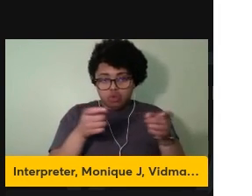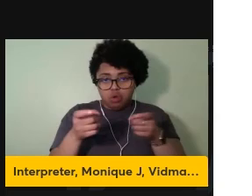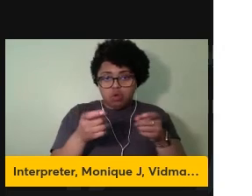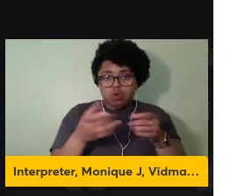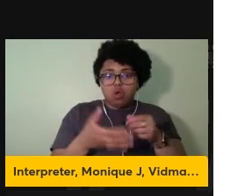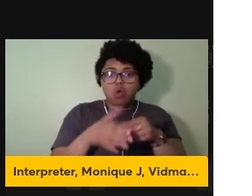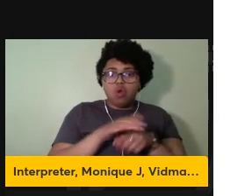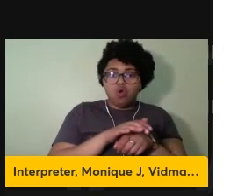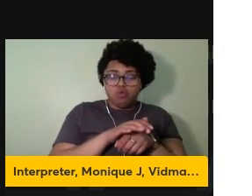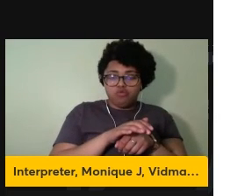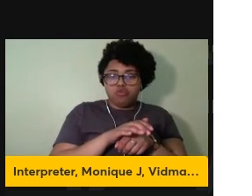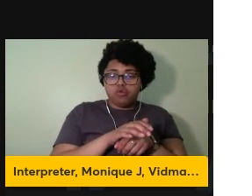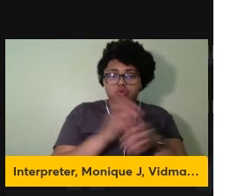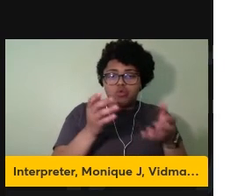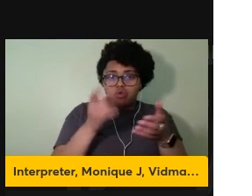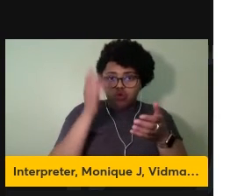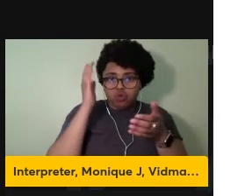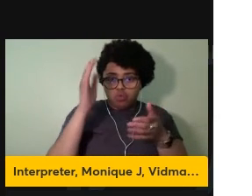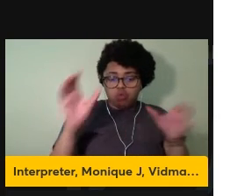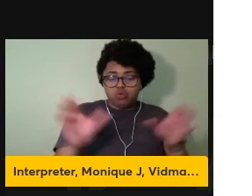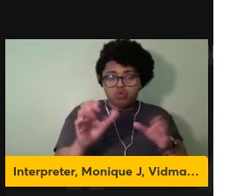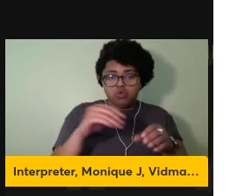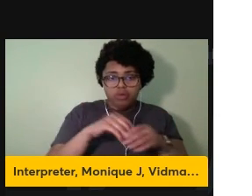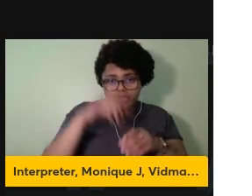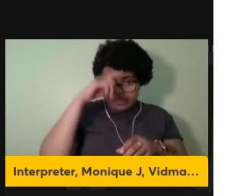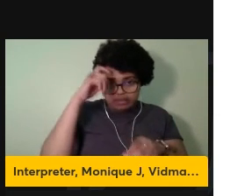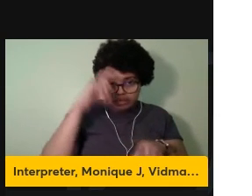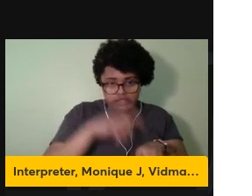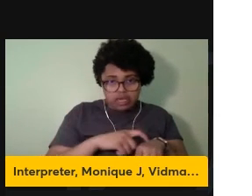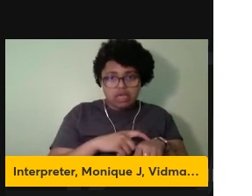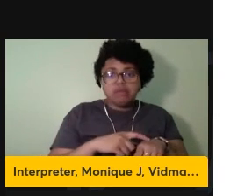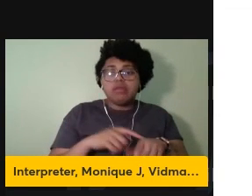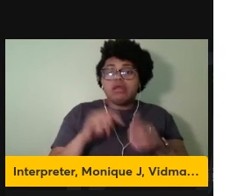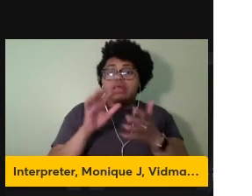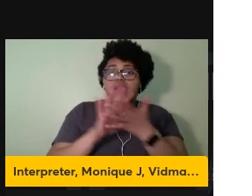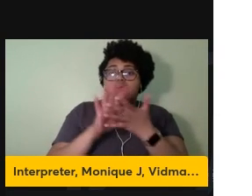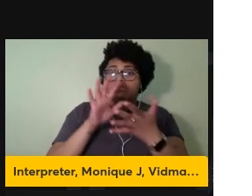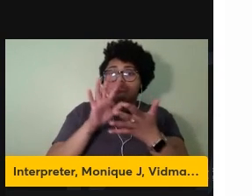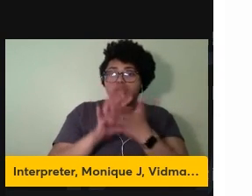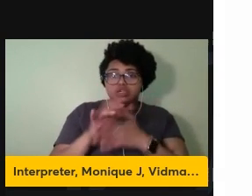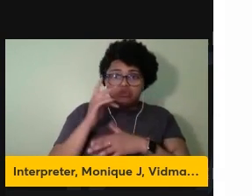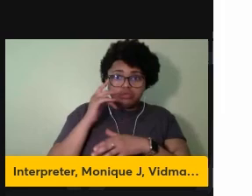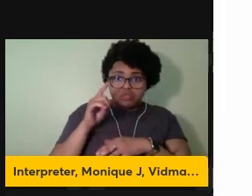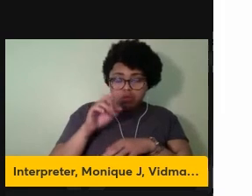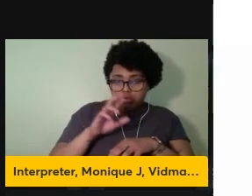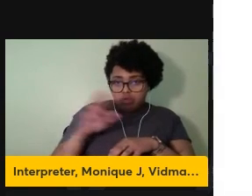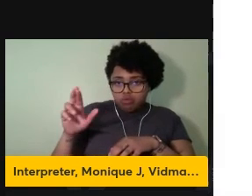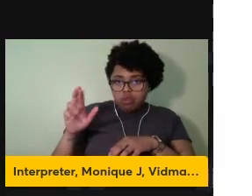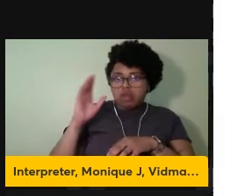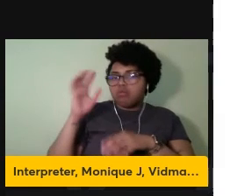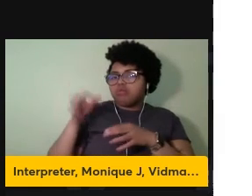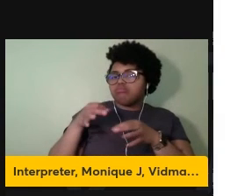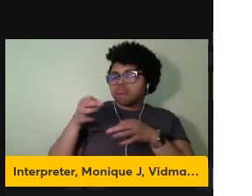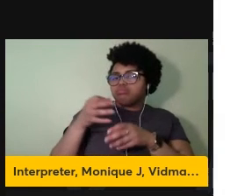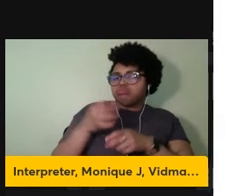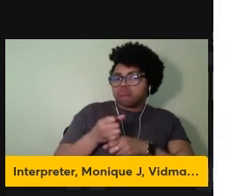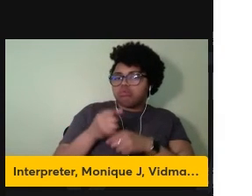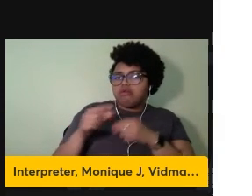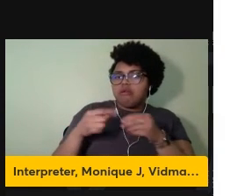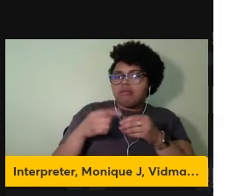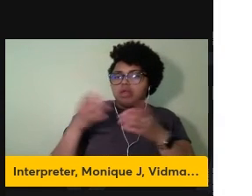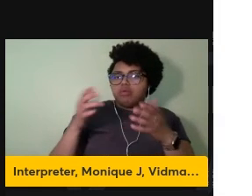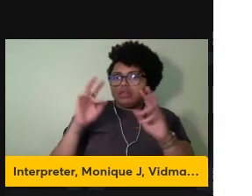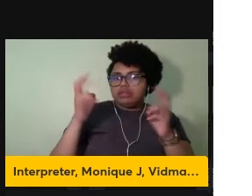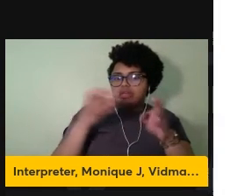over what you will be doing in the summer. An abstract on the right-hand side will tell you very briefly what the major